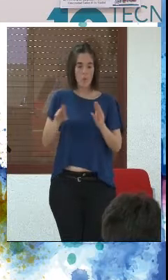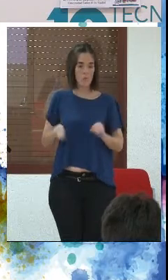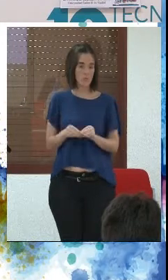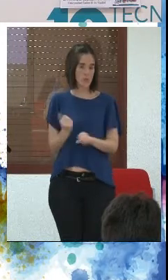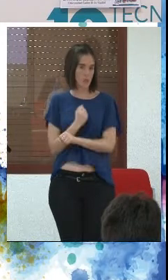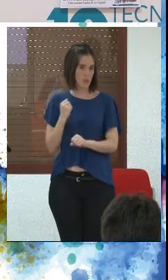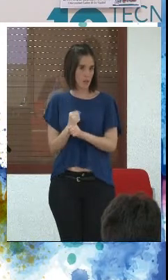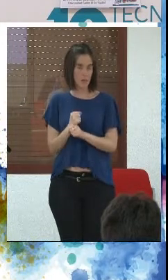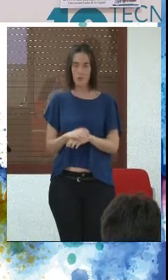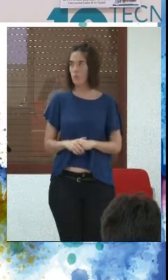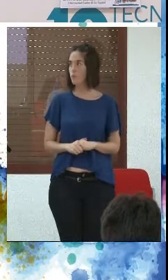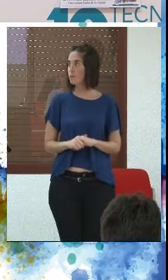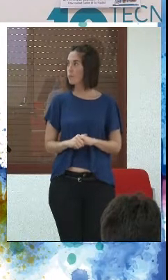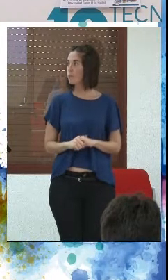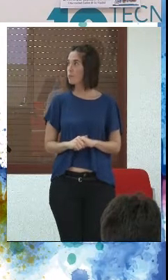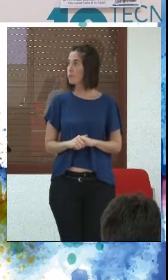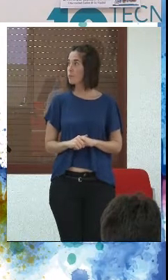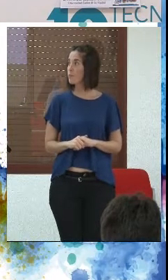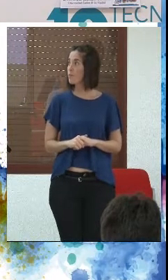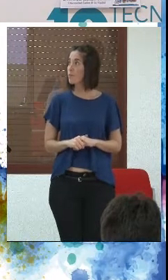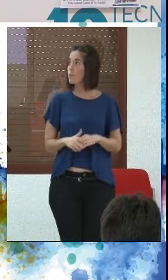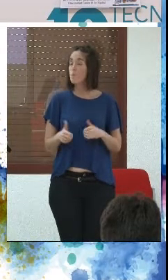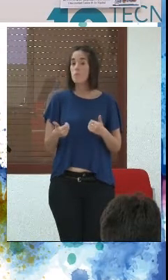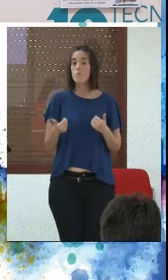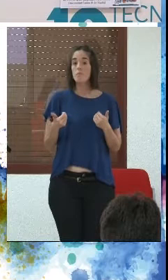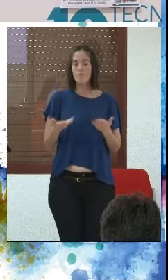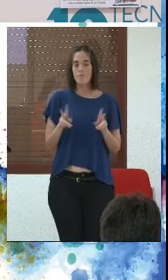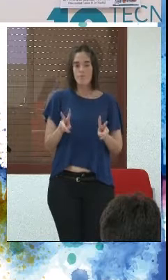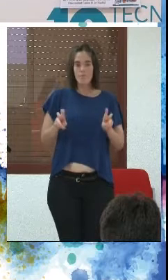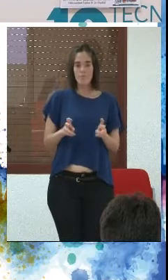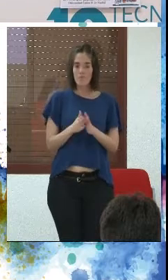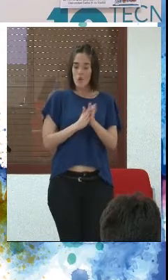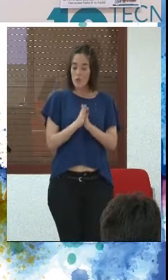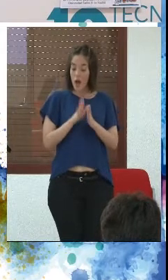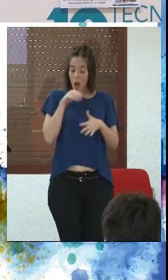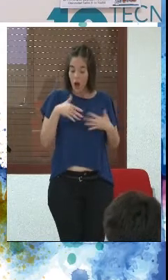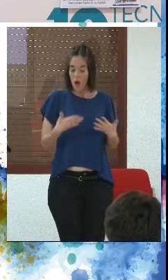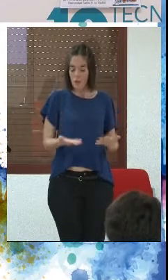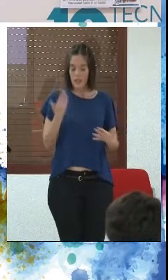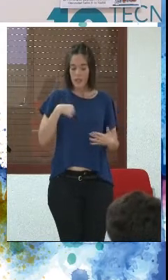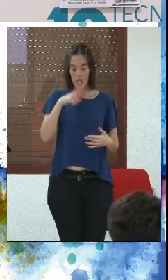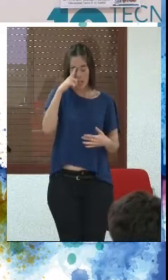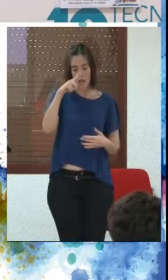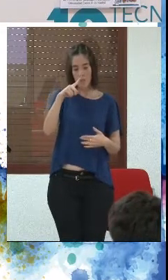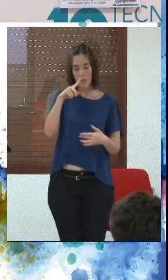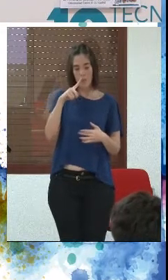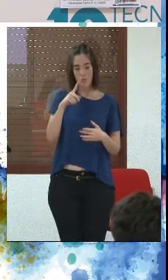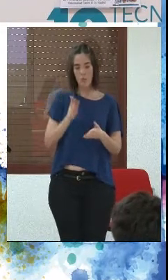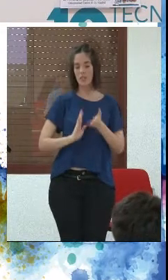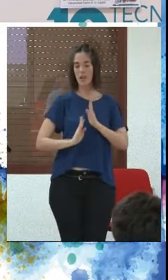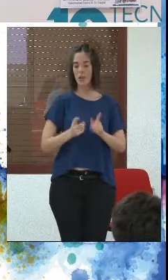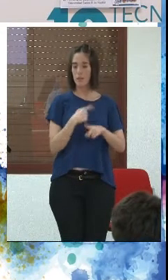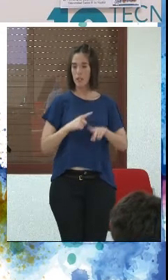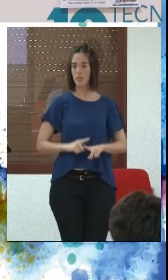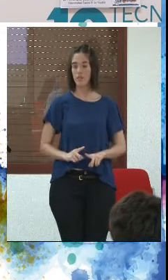explain what are the conclusions that we've reached and the works that we're going to be doing in the future. With regards to the motivation,